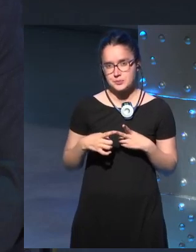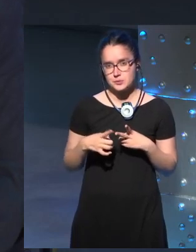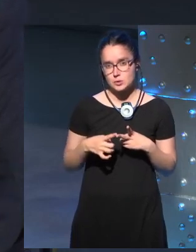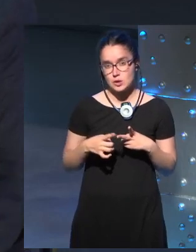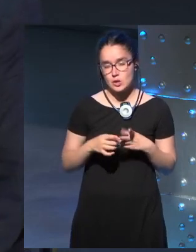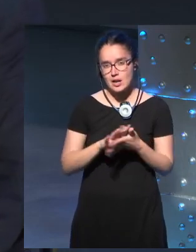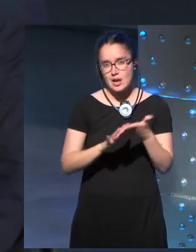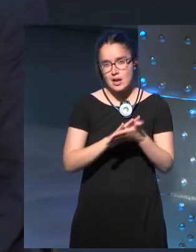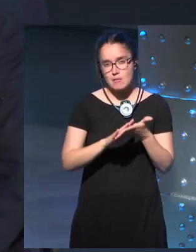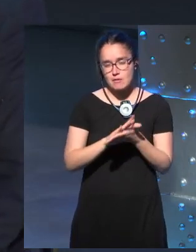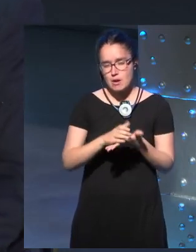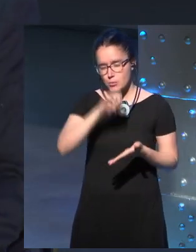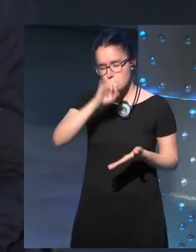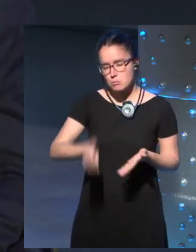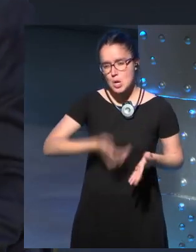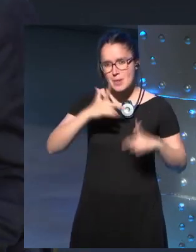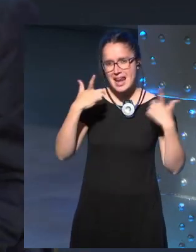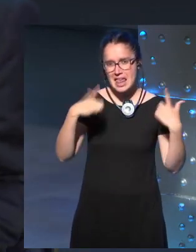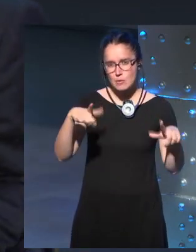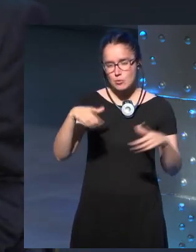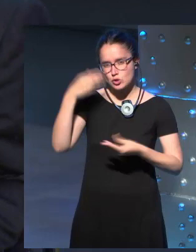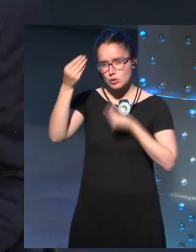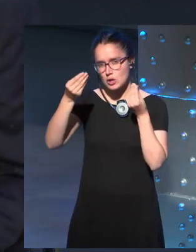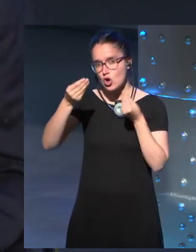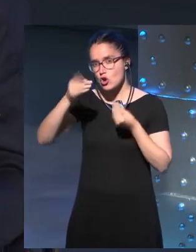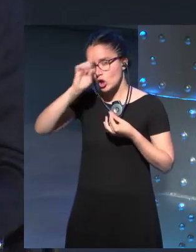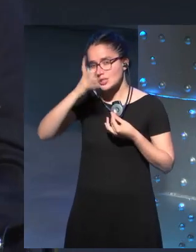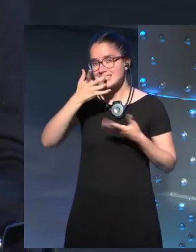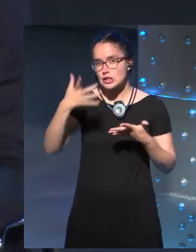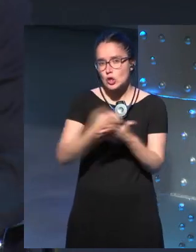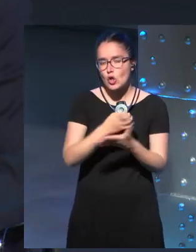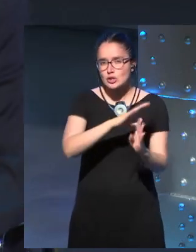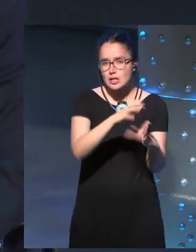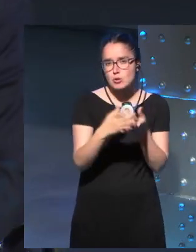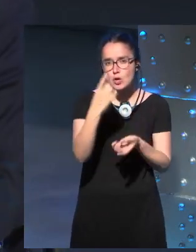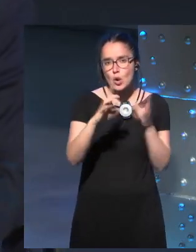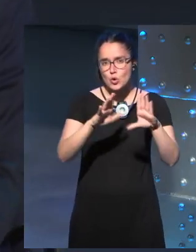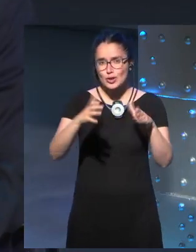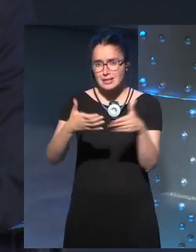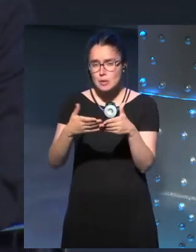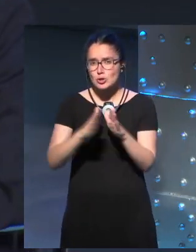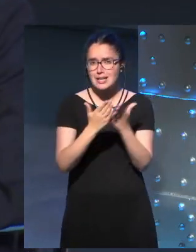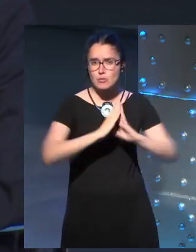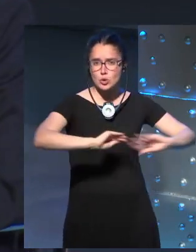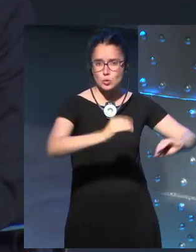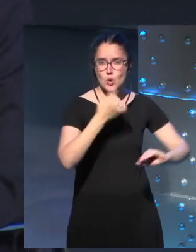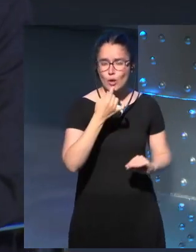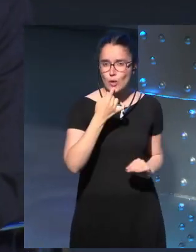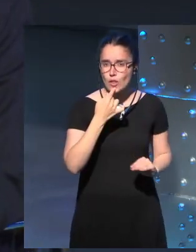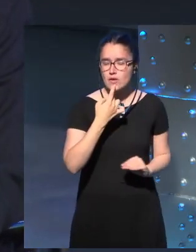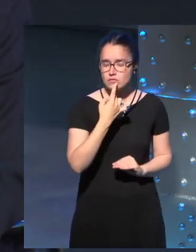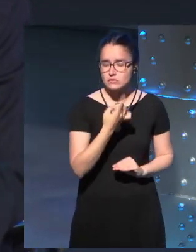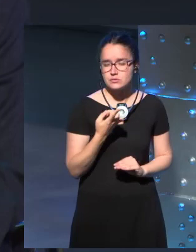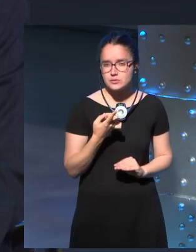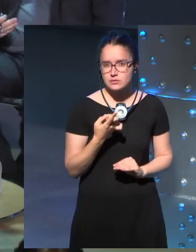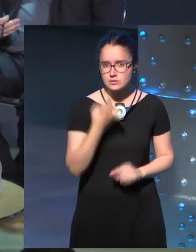second aspect, when he says that he's a Liverpool fan, I don't know if all teams, but there are some teams, and I think that you mentioned